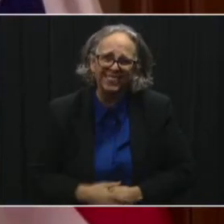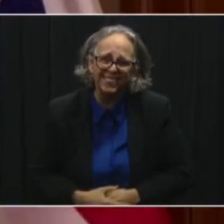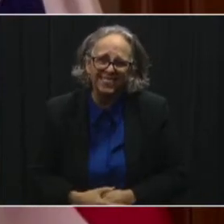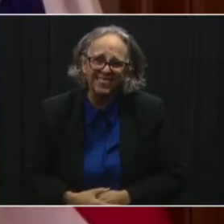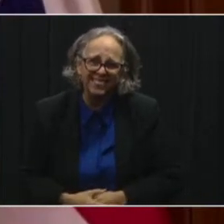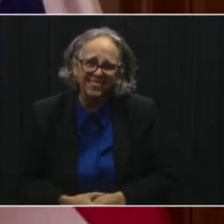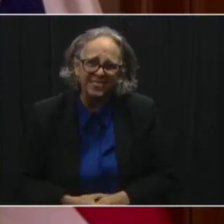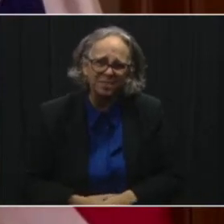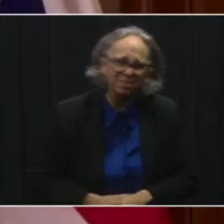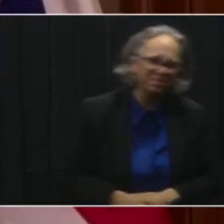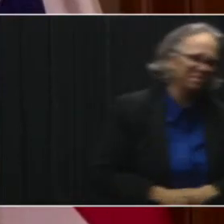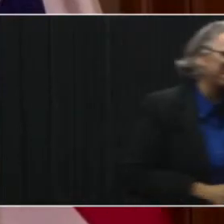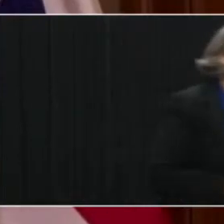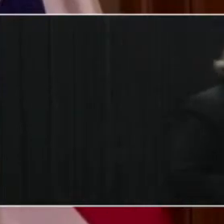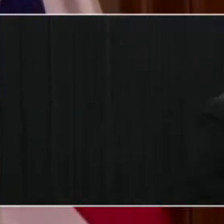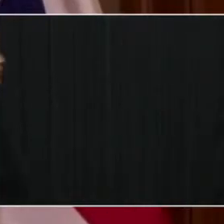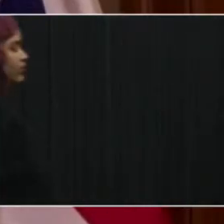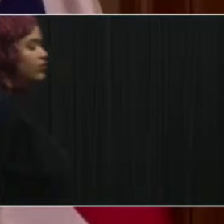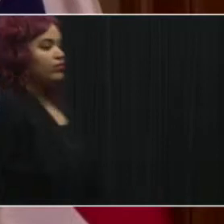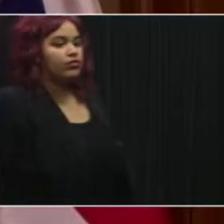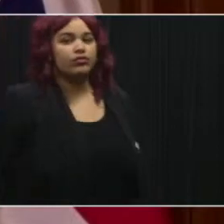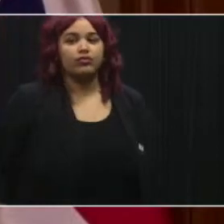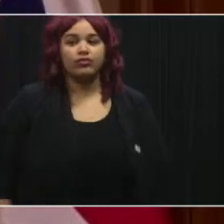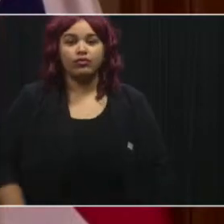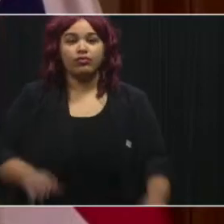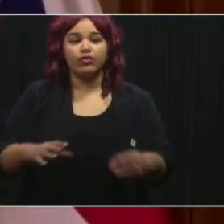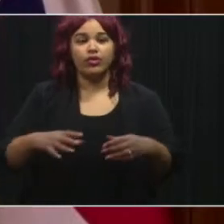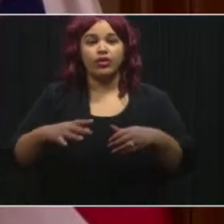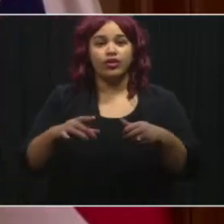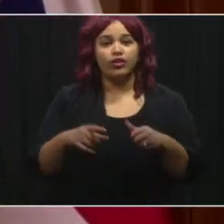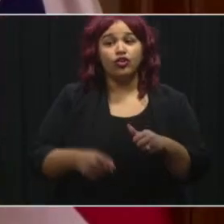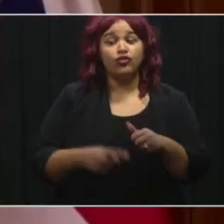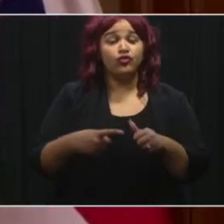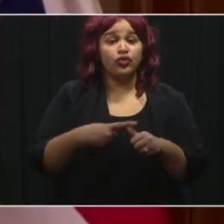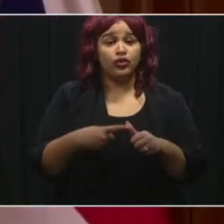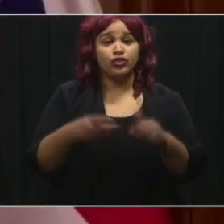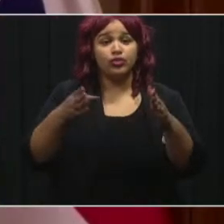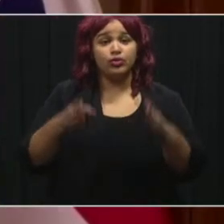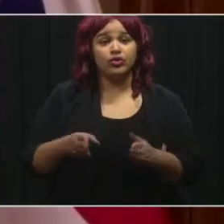Governor, first question today is from Allison Walker at WKEF in Dayton.